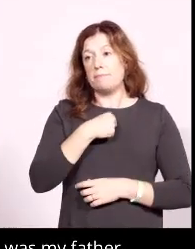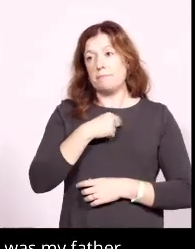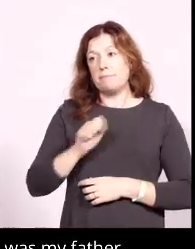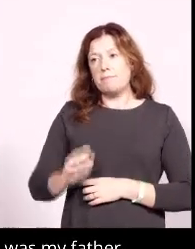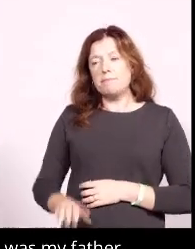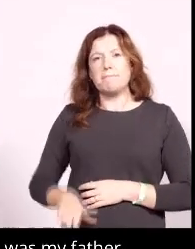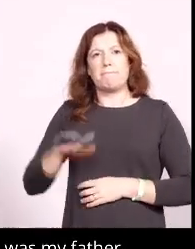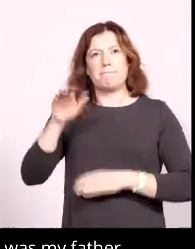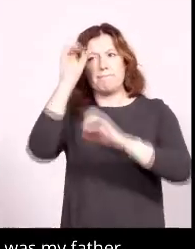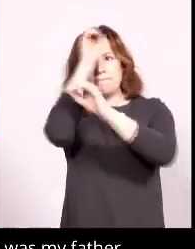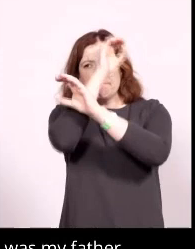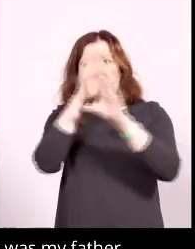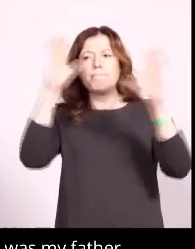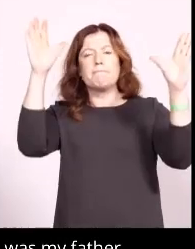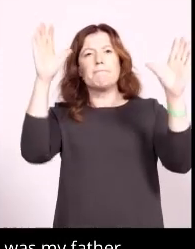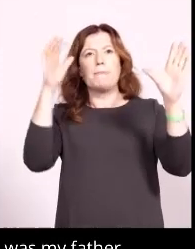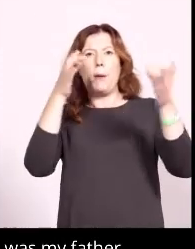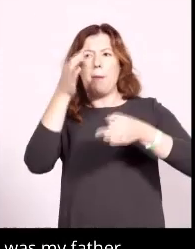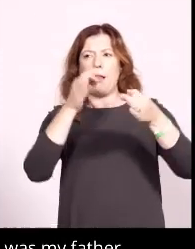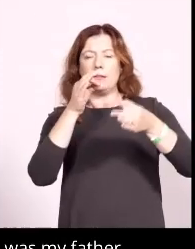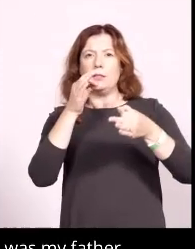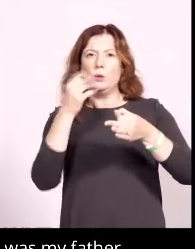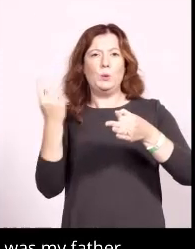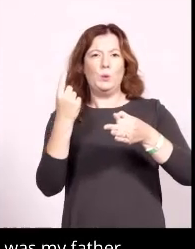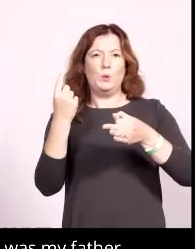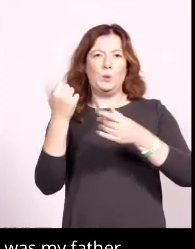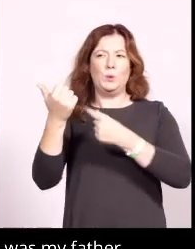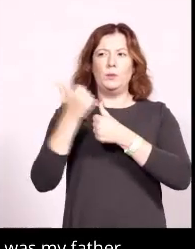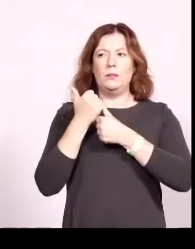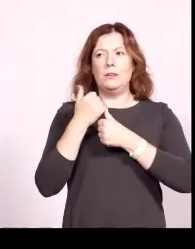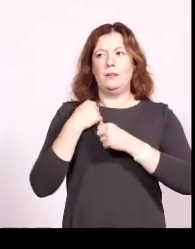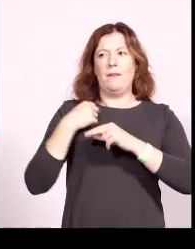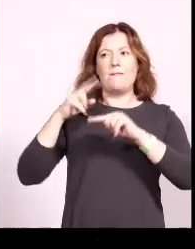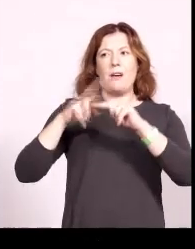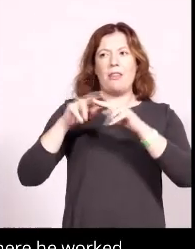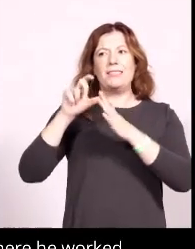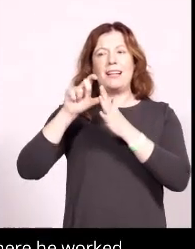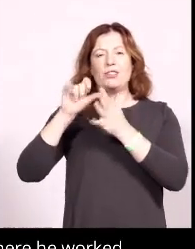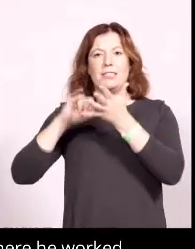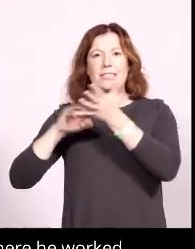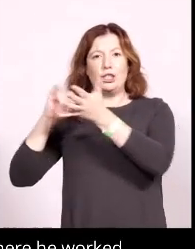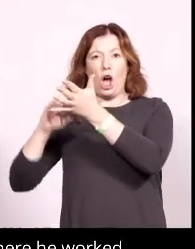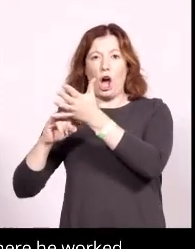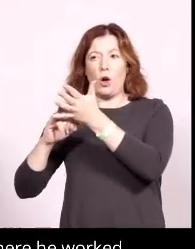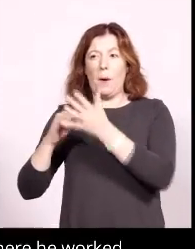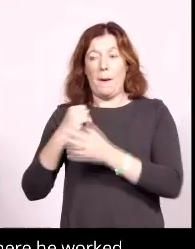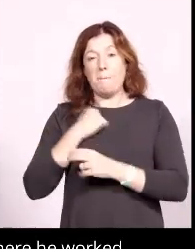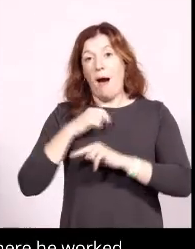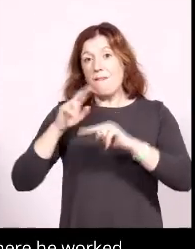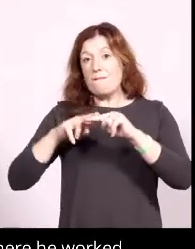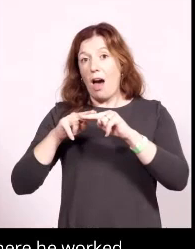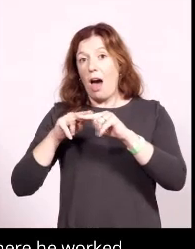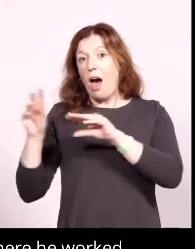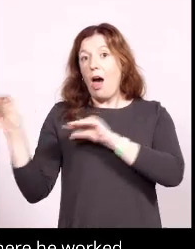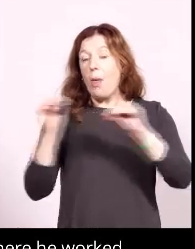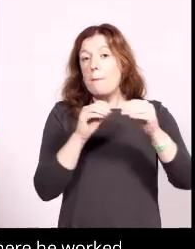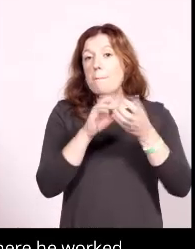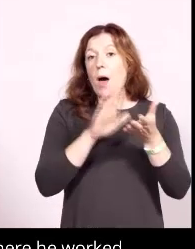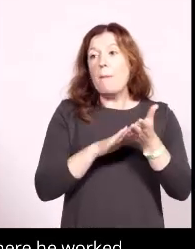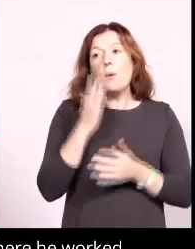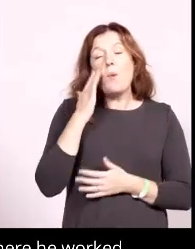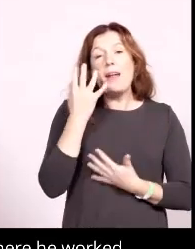my inspiration to get into politics was my father, the late Daljit Singh Shergill. My dad came to Birmingham in